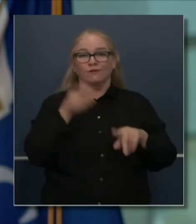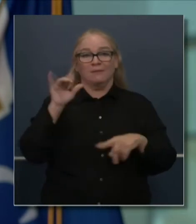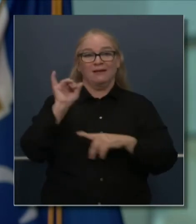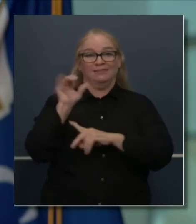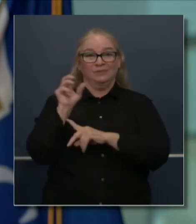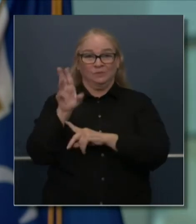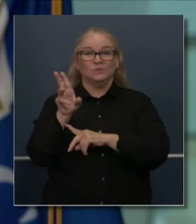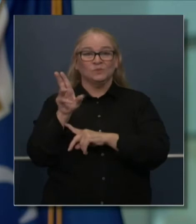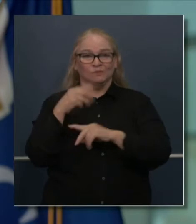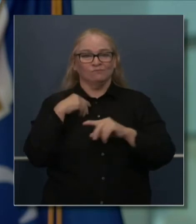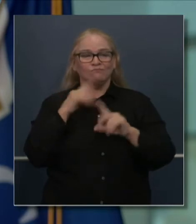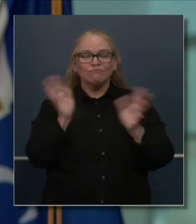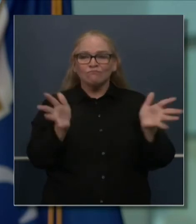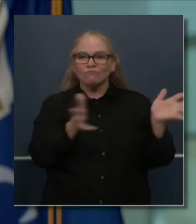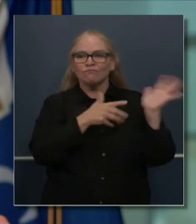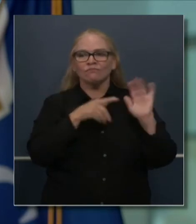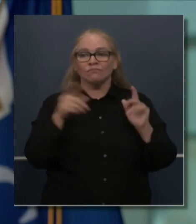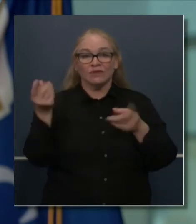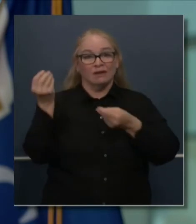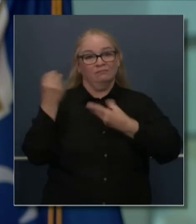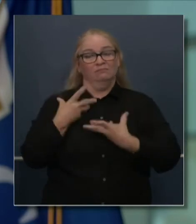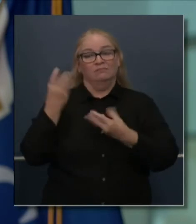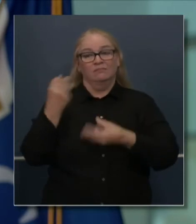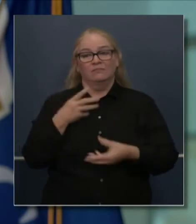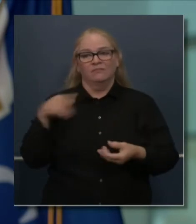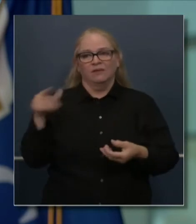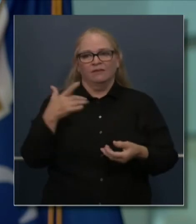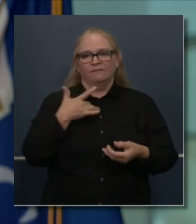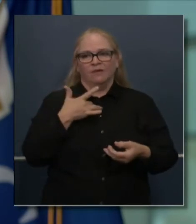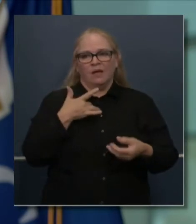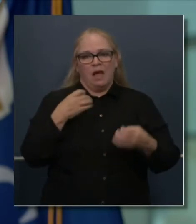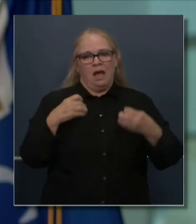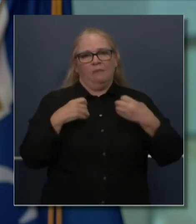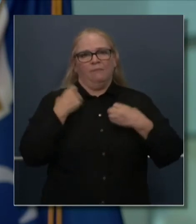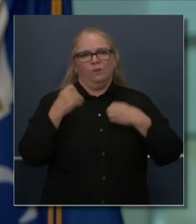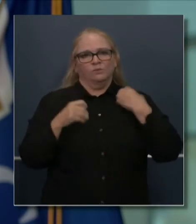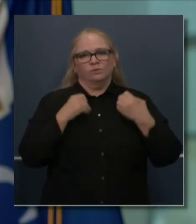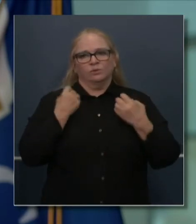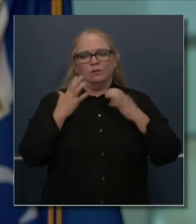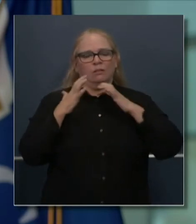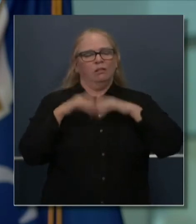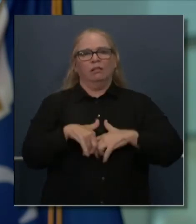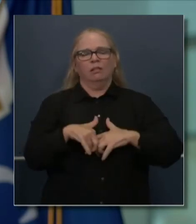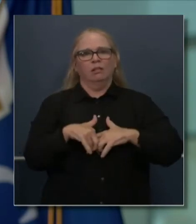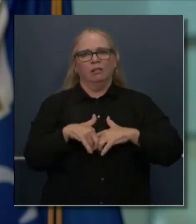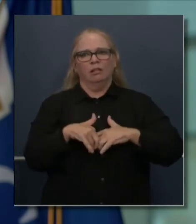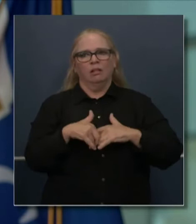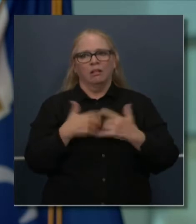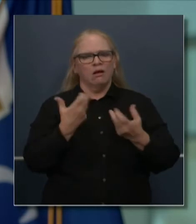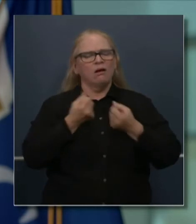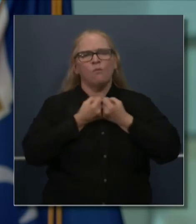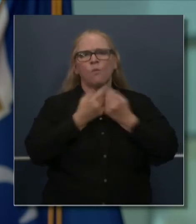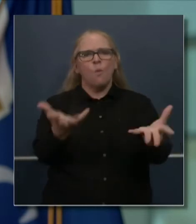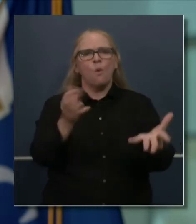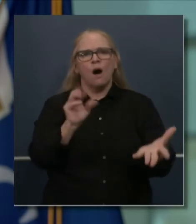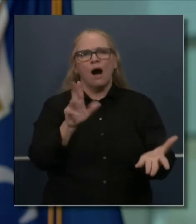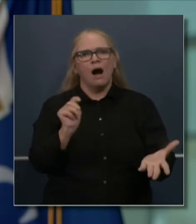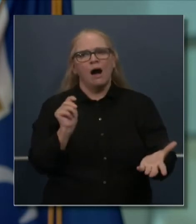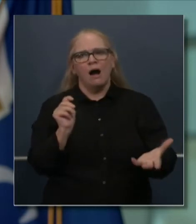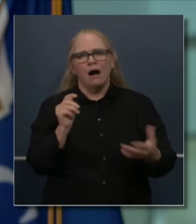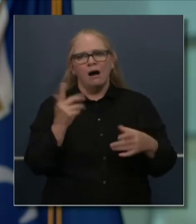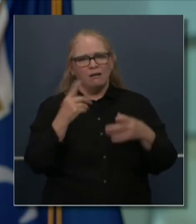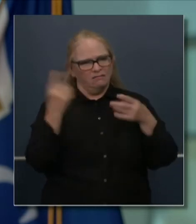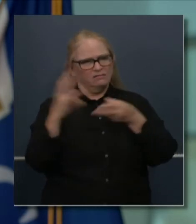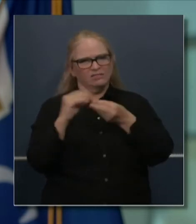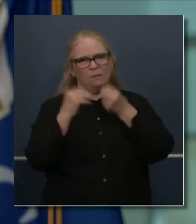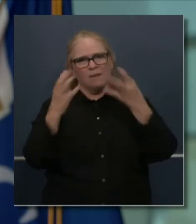that talked about being at wit's end and how emotionally exhausted they are, not just physically exhausted they are. But nothing was